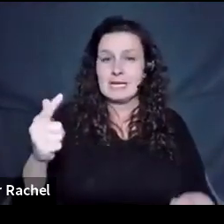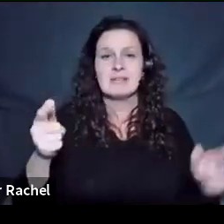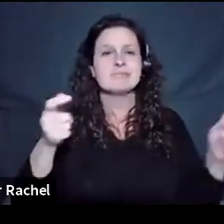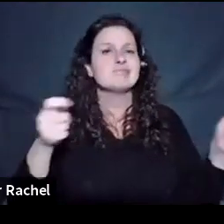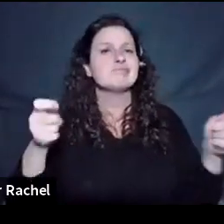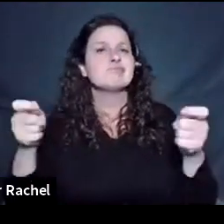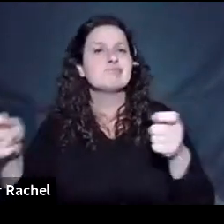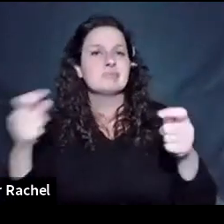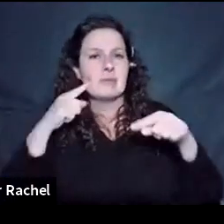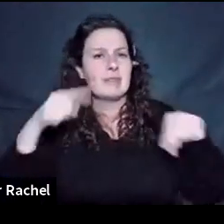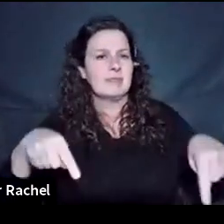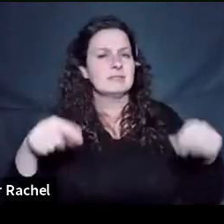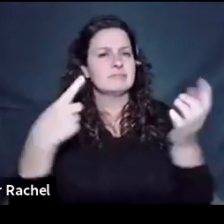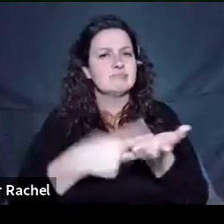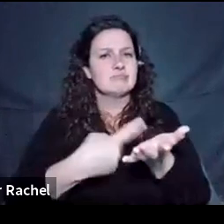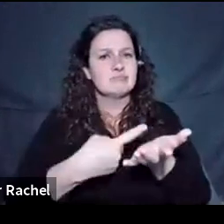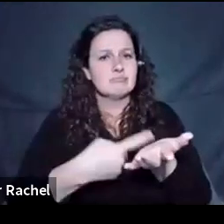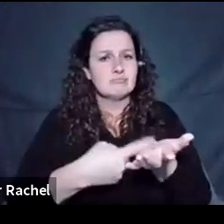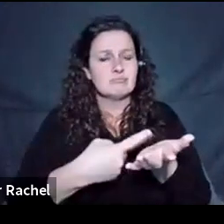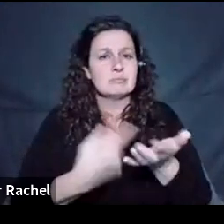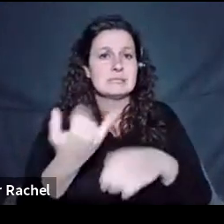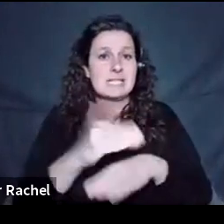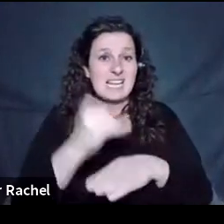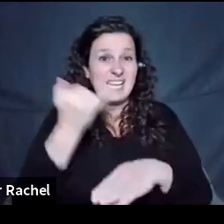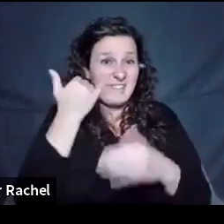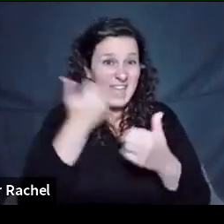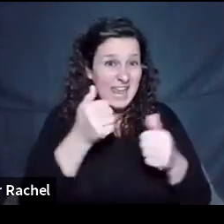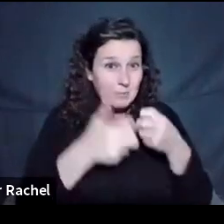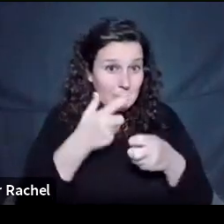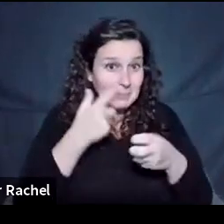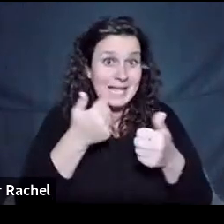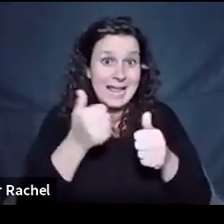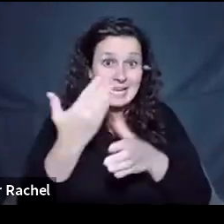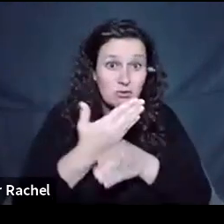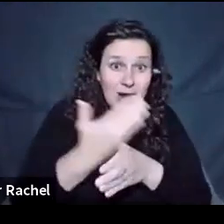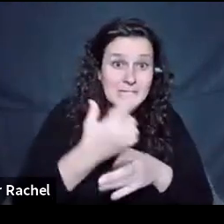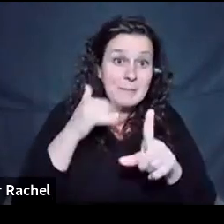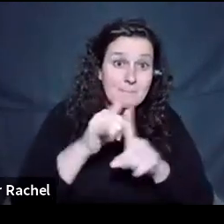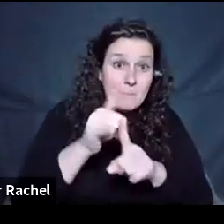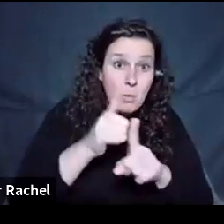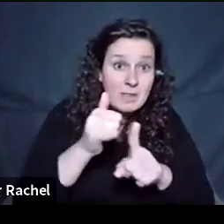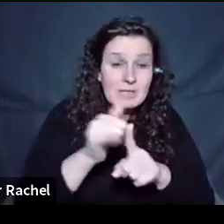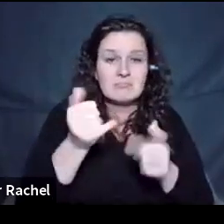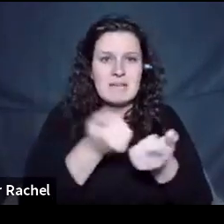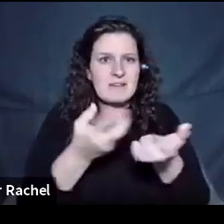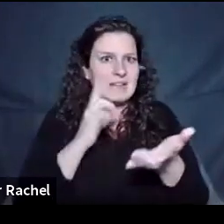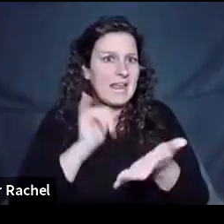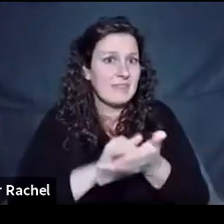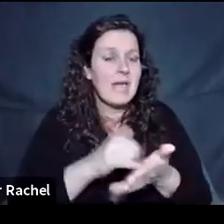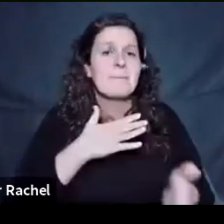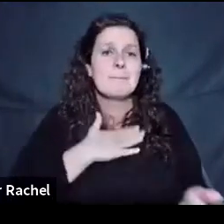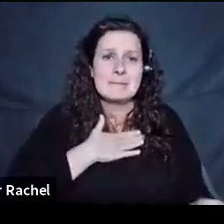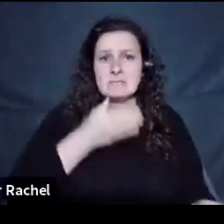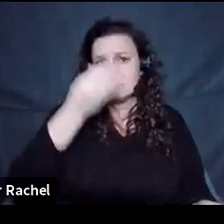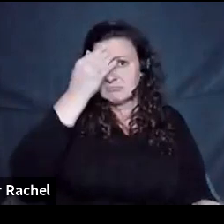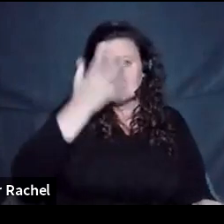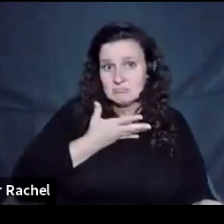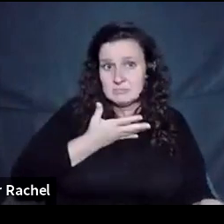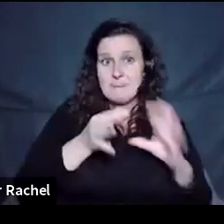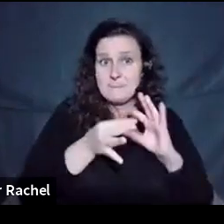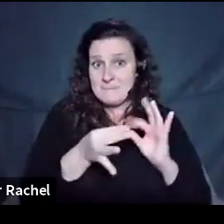If there's any problems, if anyone gets any type of harassment or any type of bullying or anything like that, please feel free to message